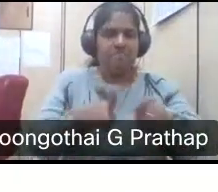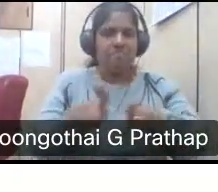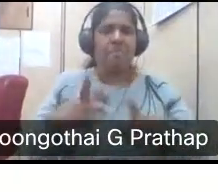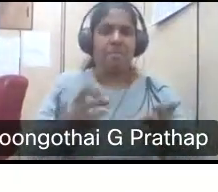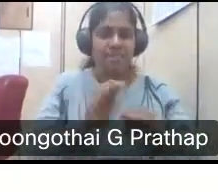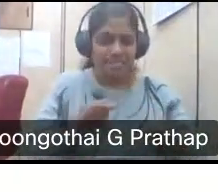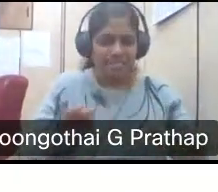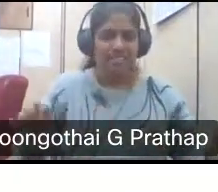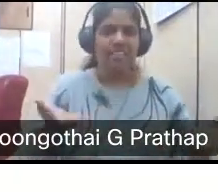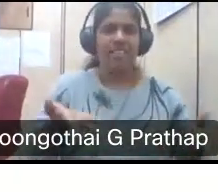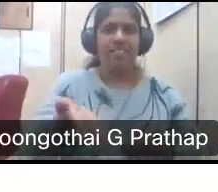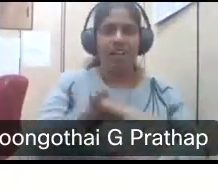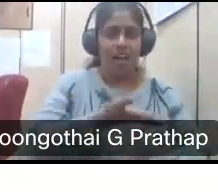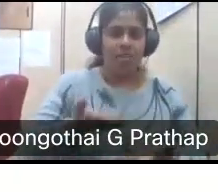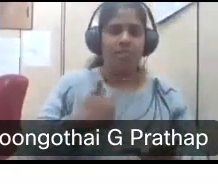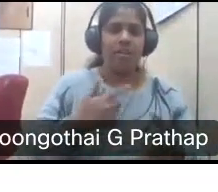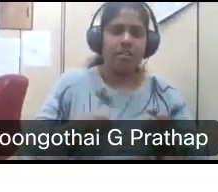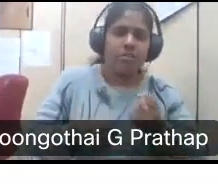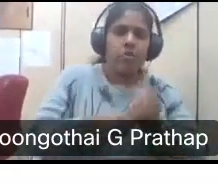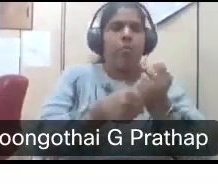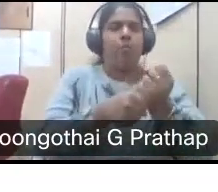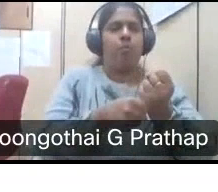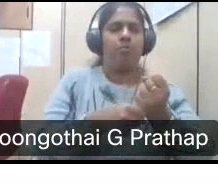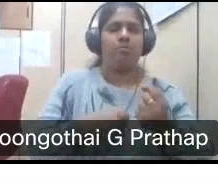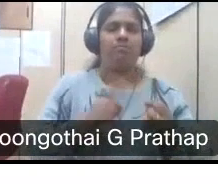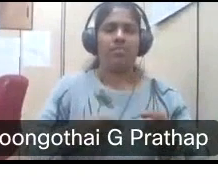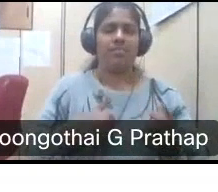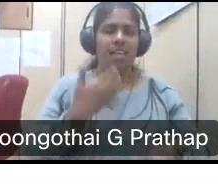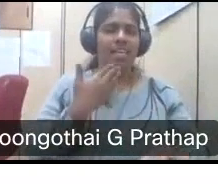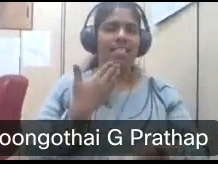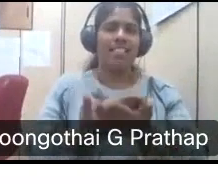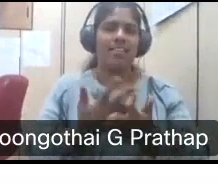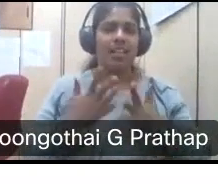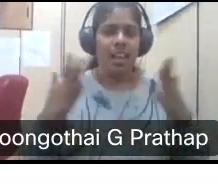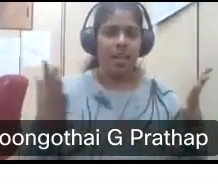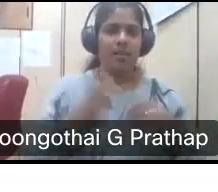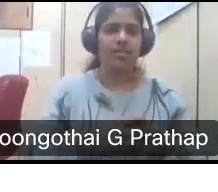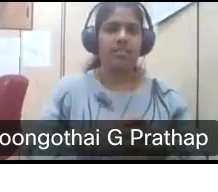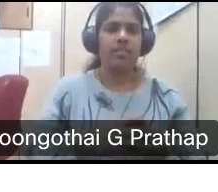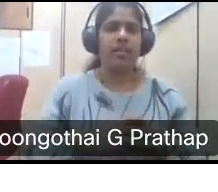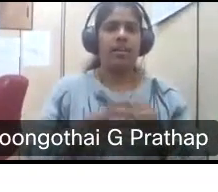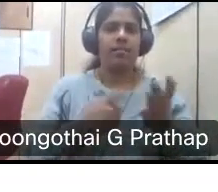we have to be support for them. Thank you so much, Rekhama, and all DFSI.